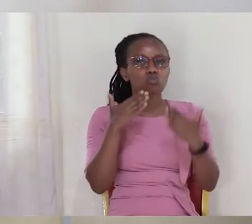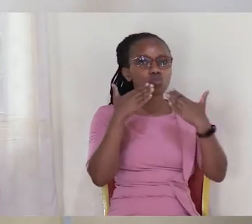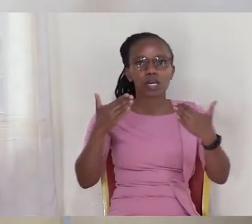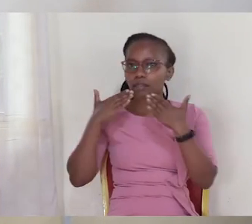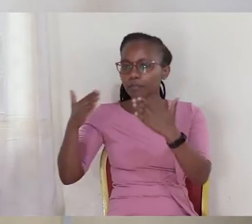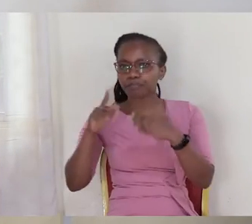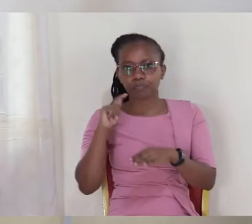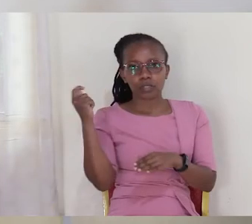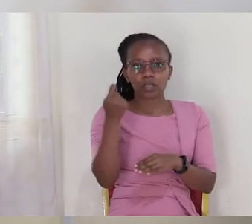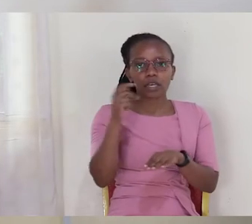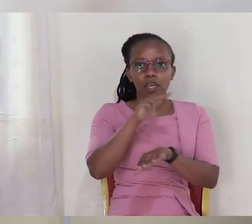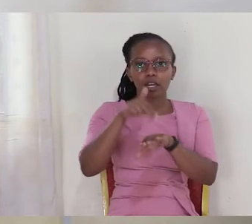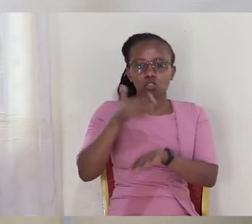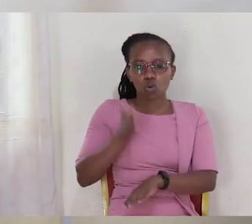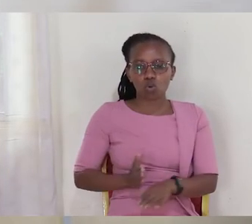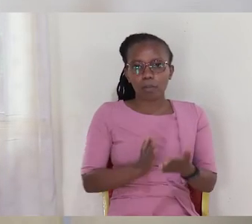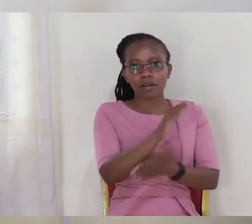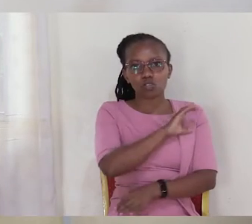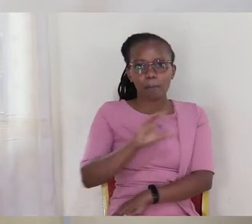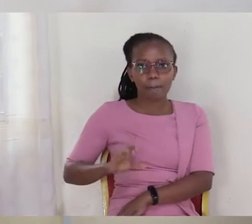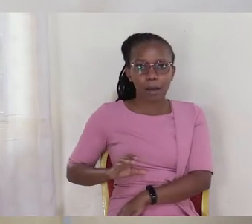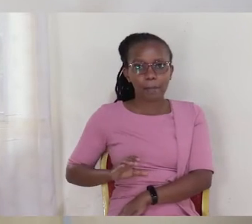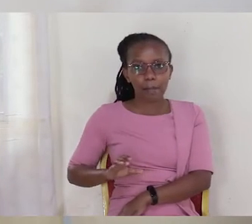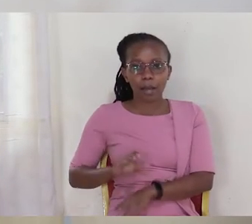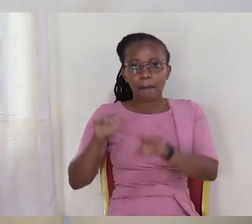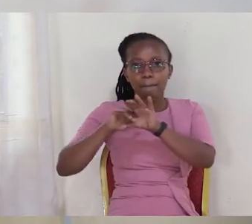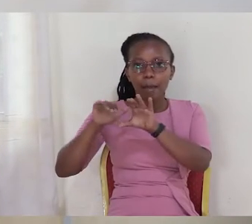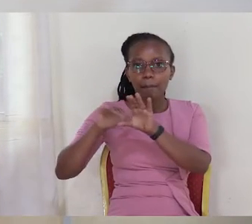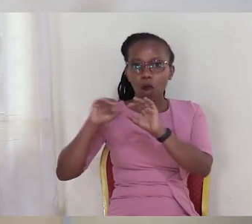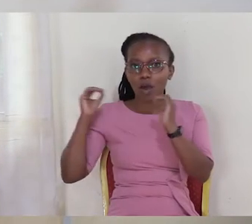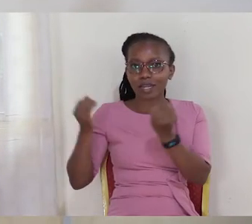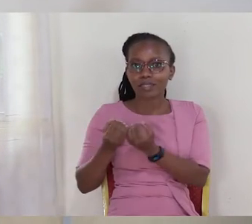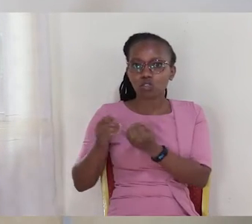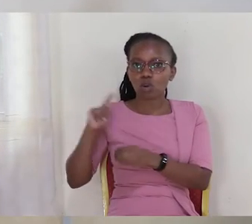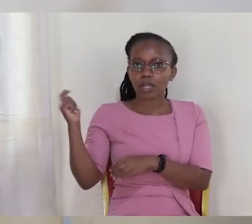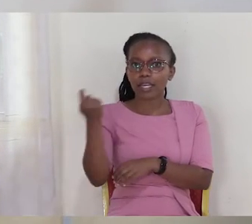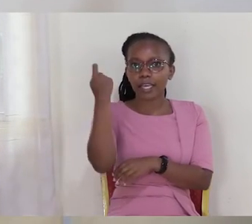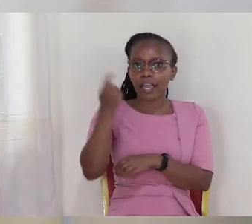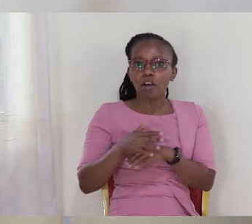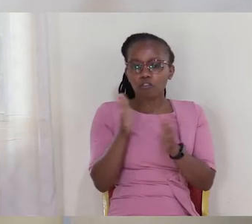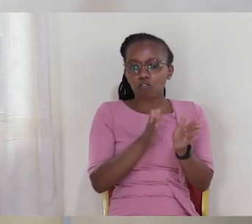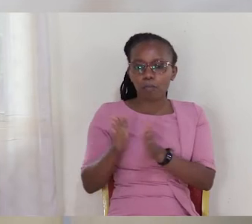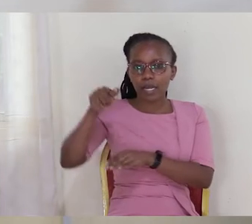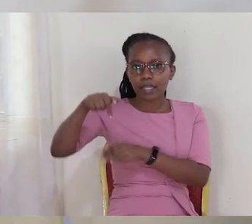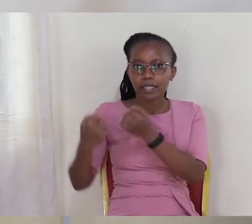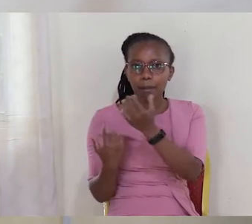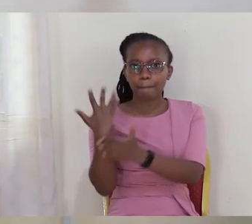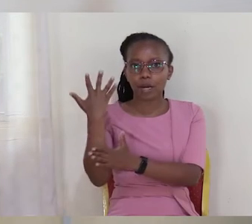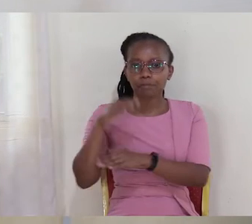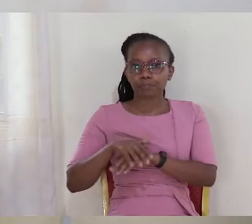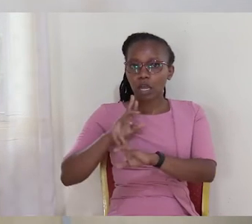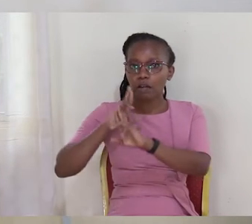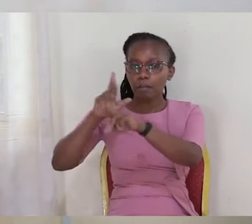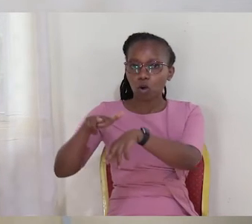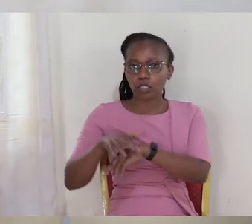Kenya National Human Rights Commission, KHRC, our member organization in Kenya, for organizing this launch event of the